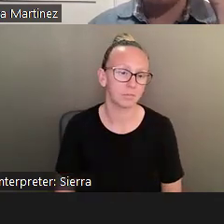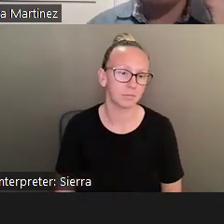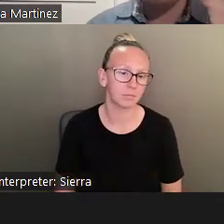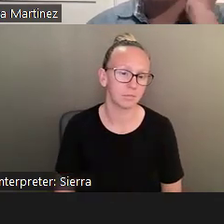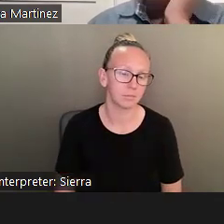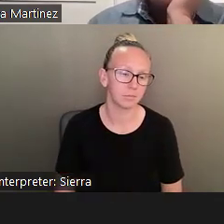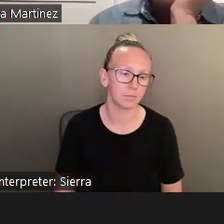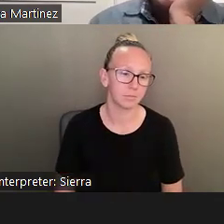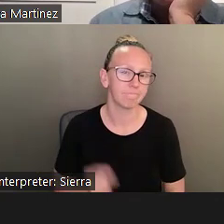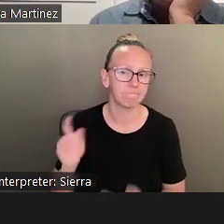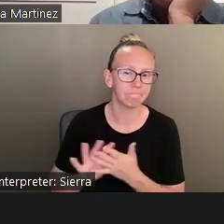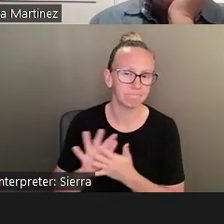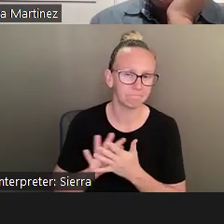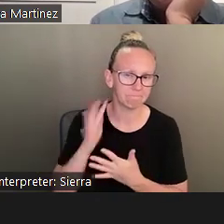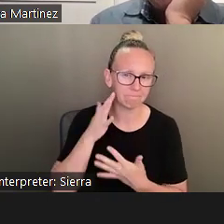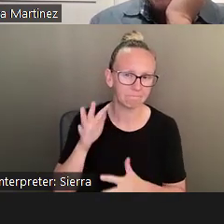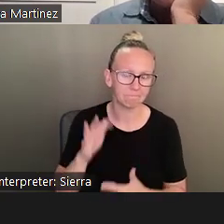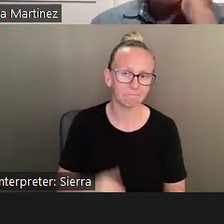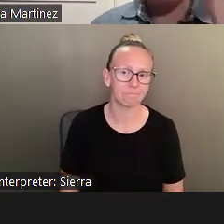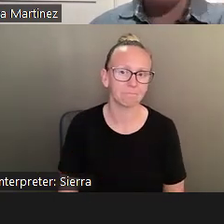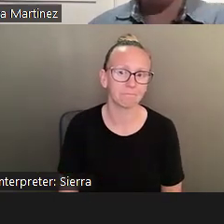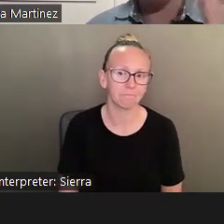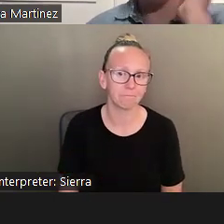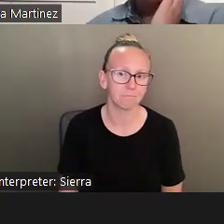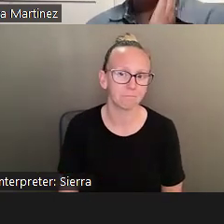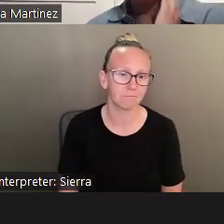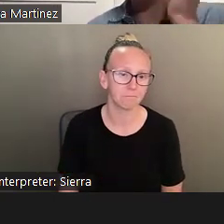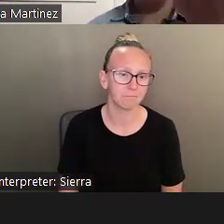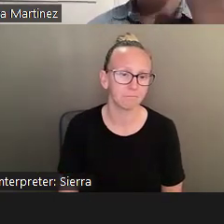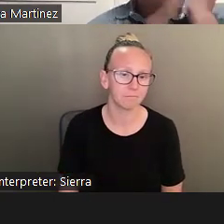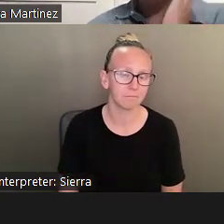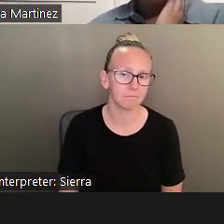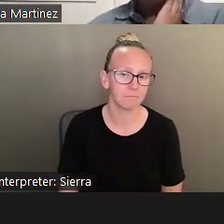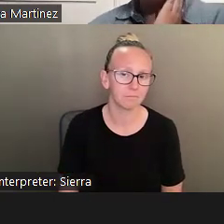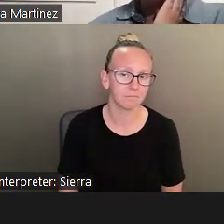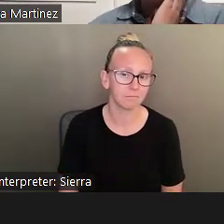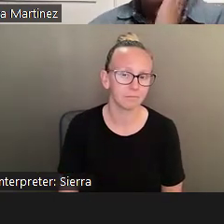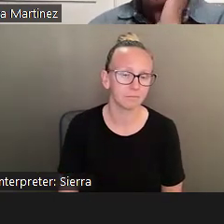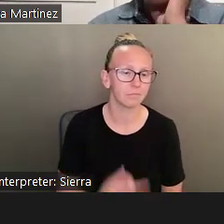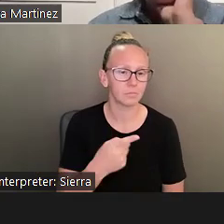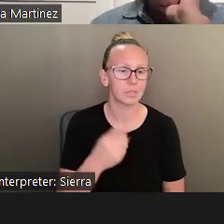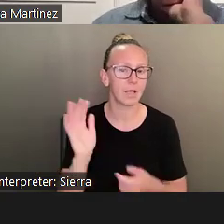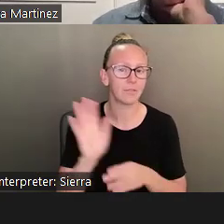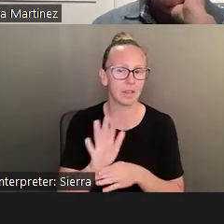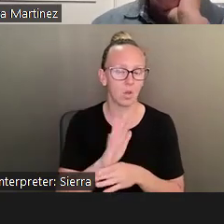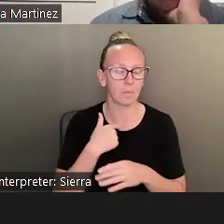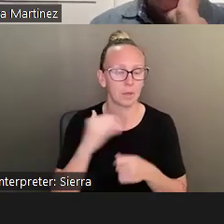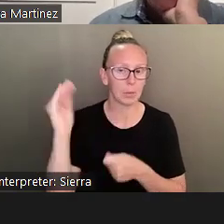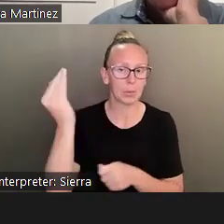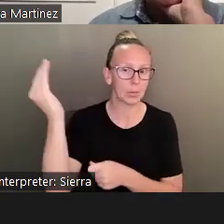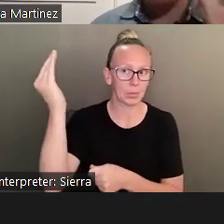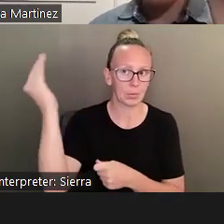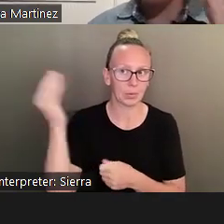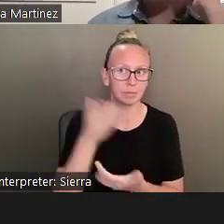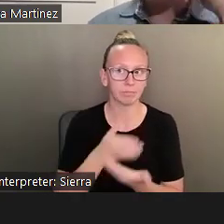close to that. And so this is a video of me flying a kite inside Lake Michigan. The kite is shaped like a bird,